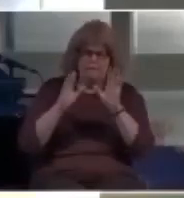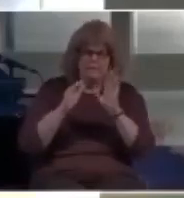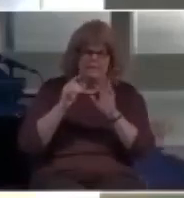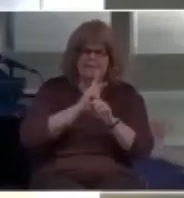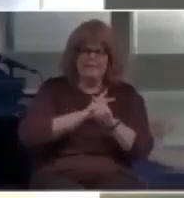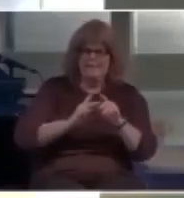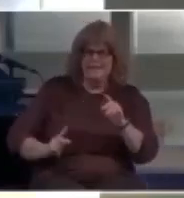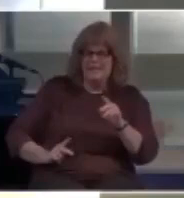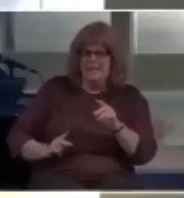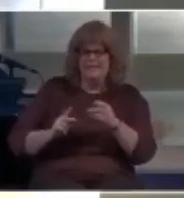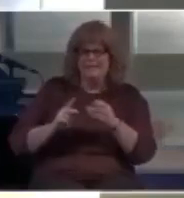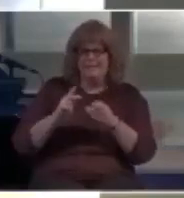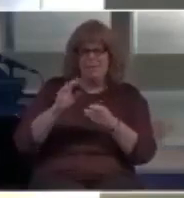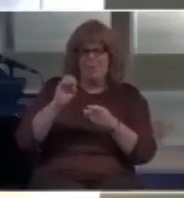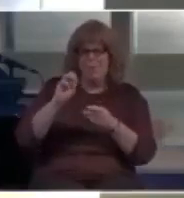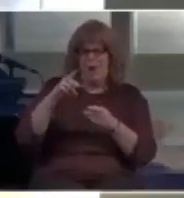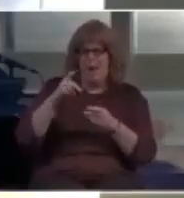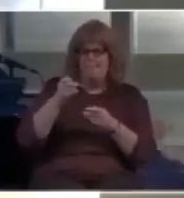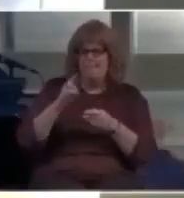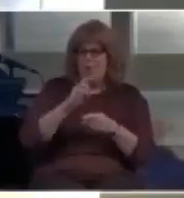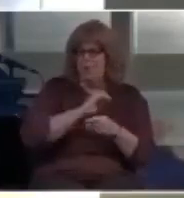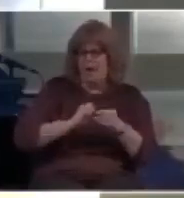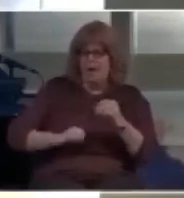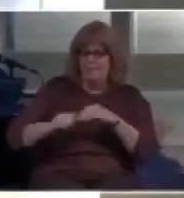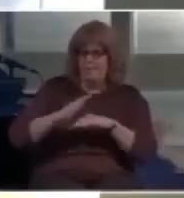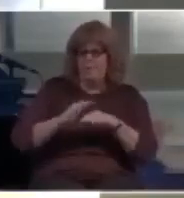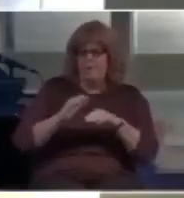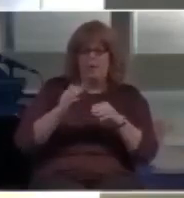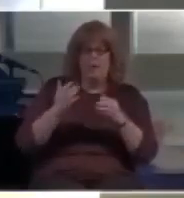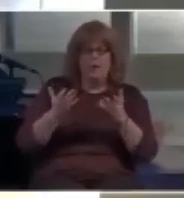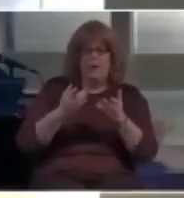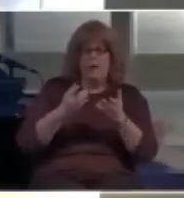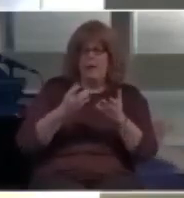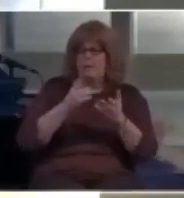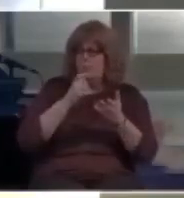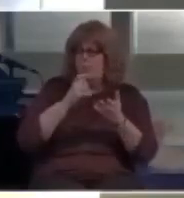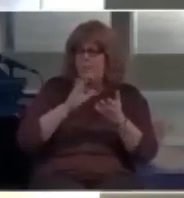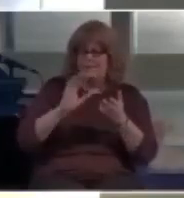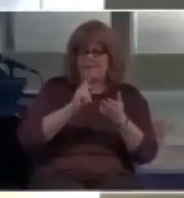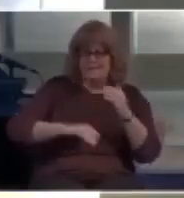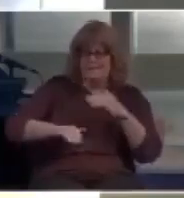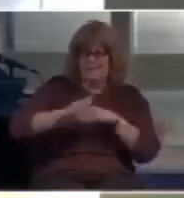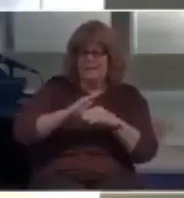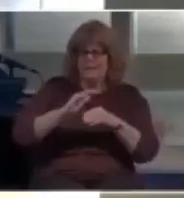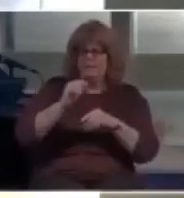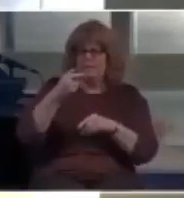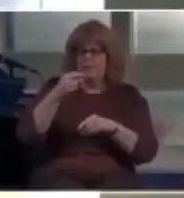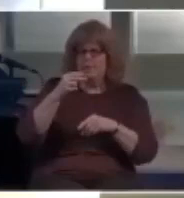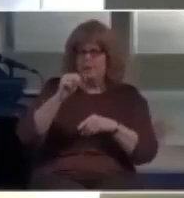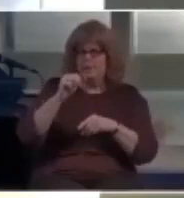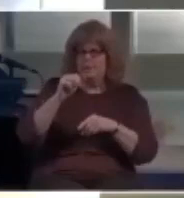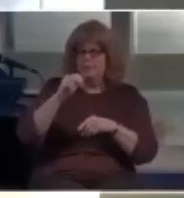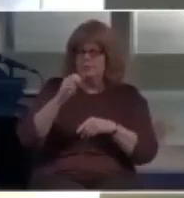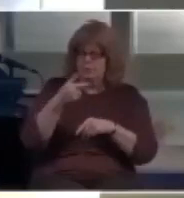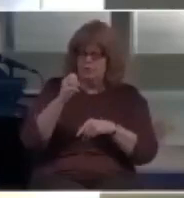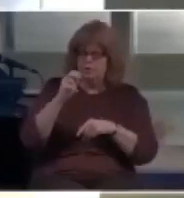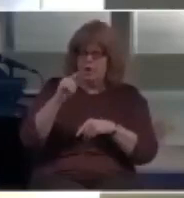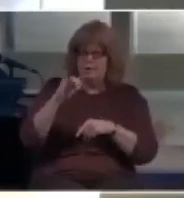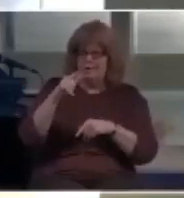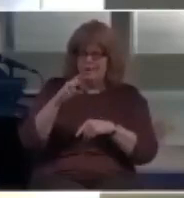an emperor leading a Gentile empire under Satan's authority. You got